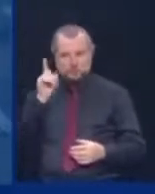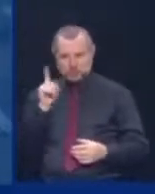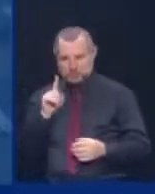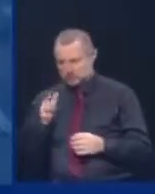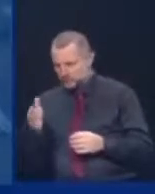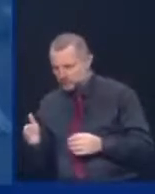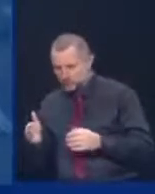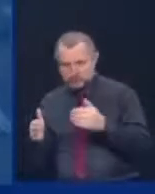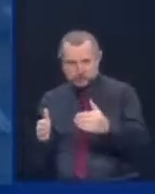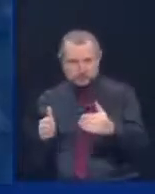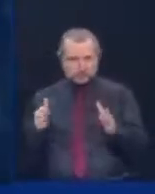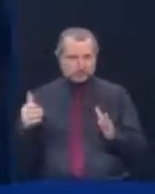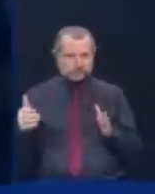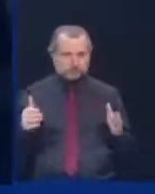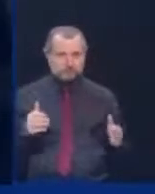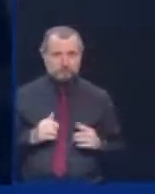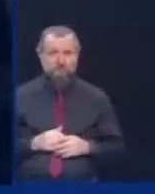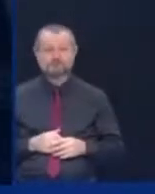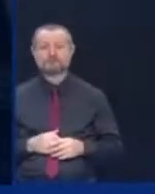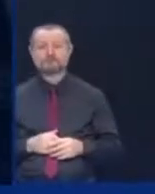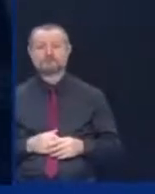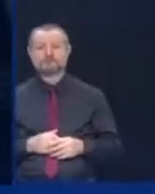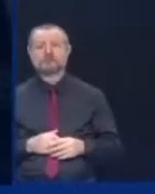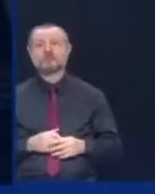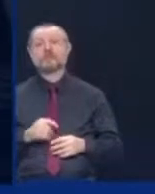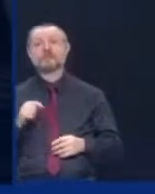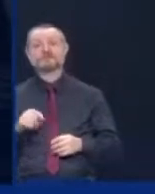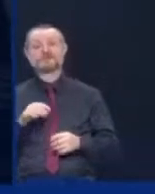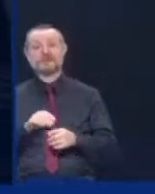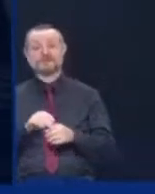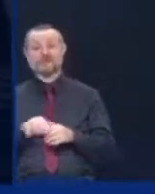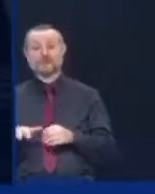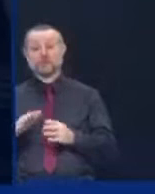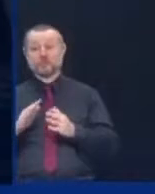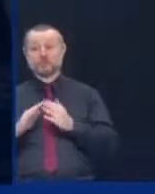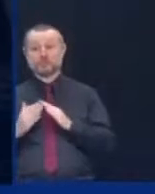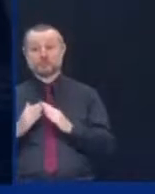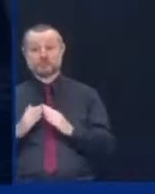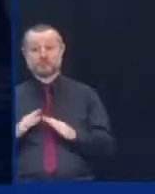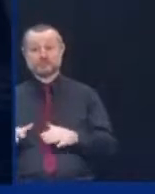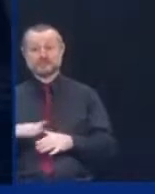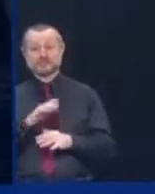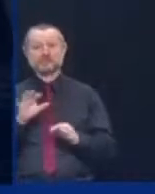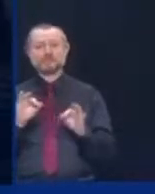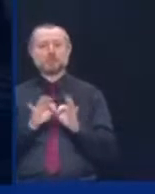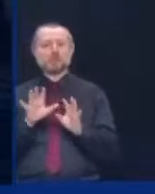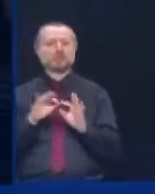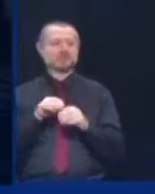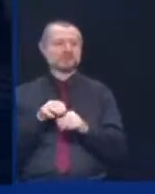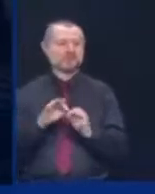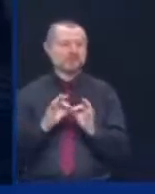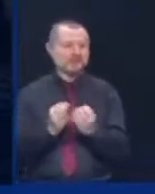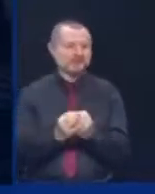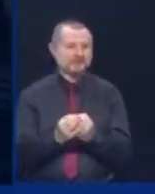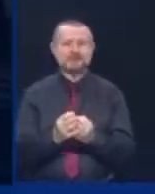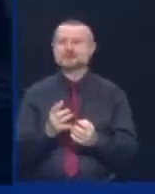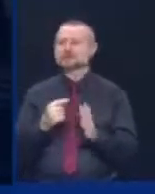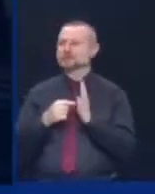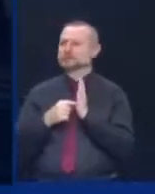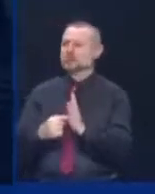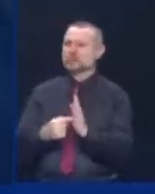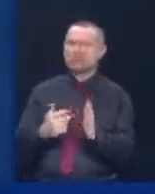family's behavior and your community's behavior, and be a COVID change agent in